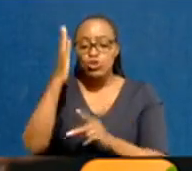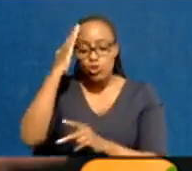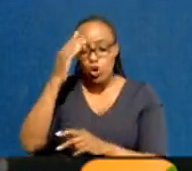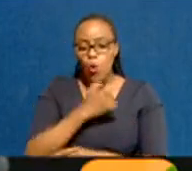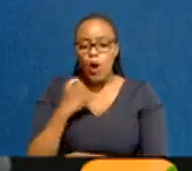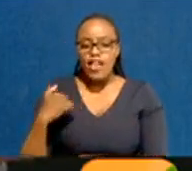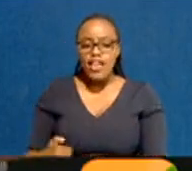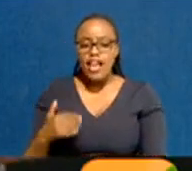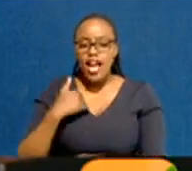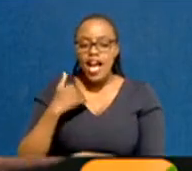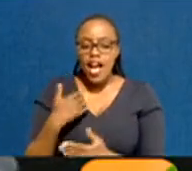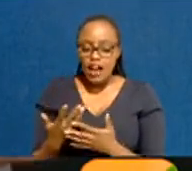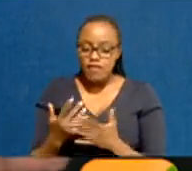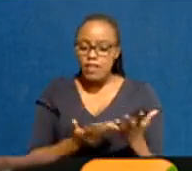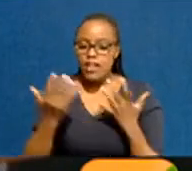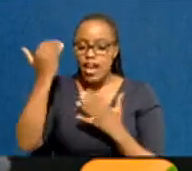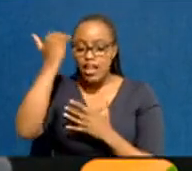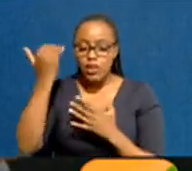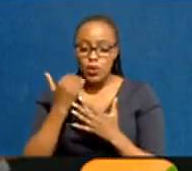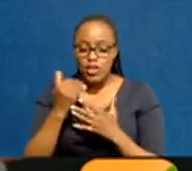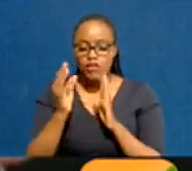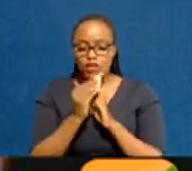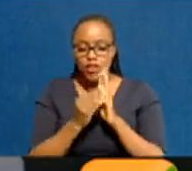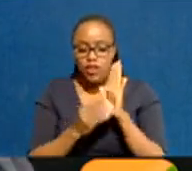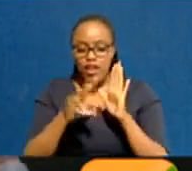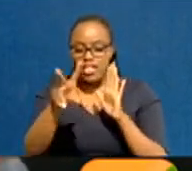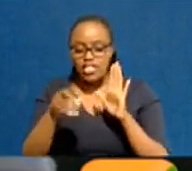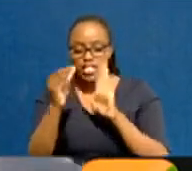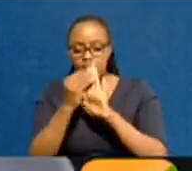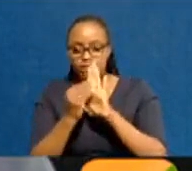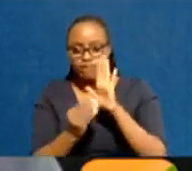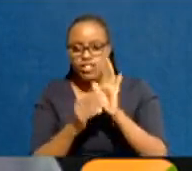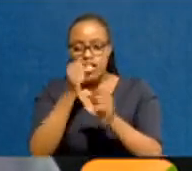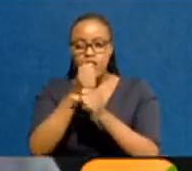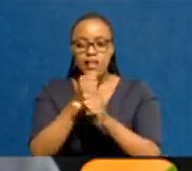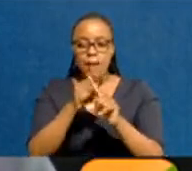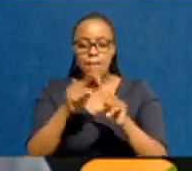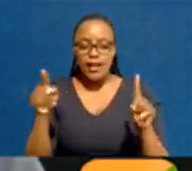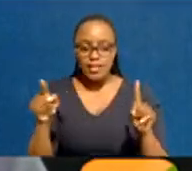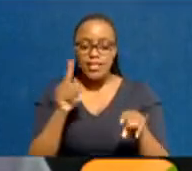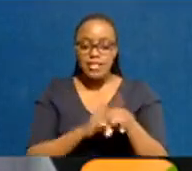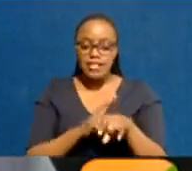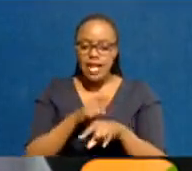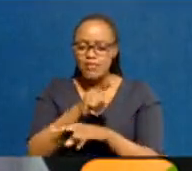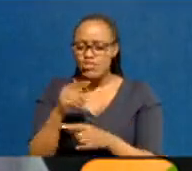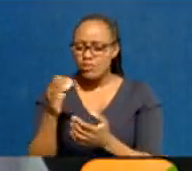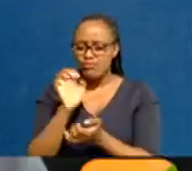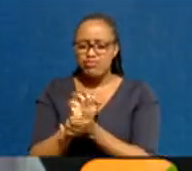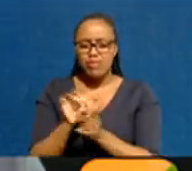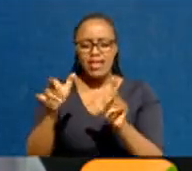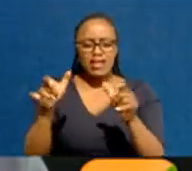Wahiga Mwaura has been taken to court, charged with stealing this and this and this there. But when you prosecute Kenyans in the